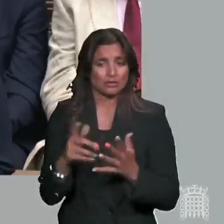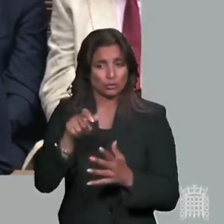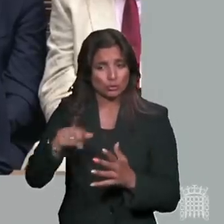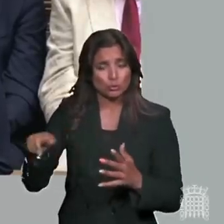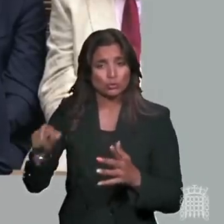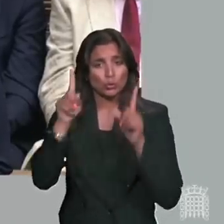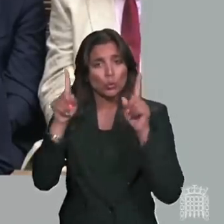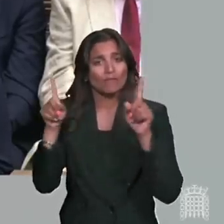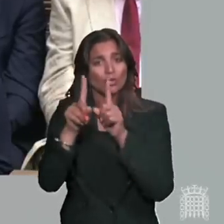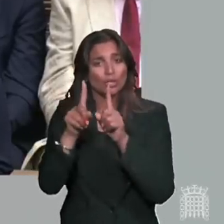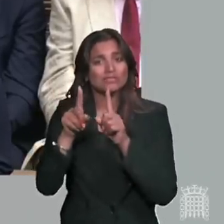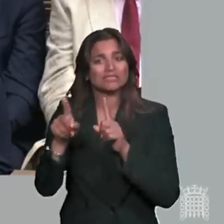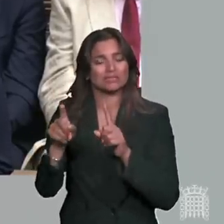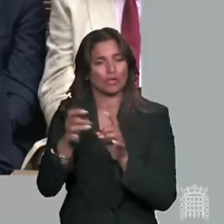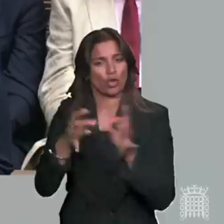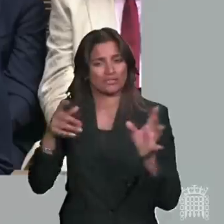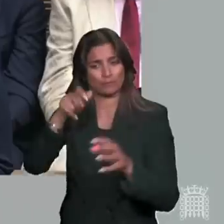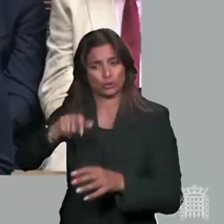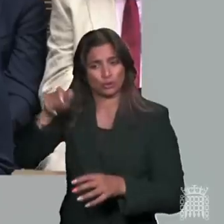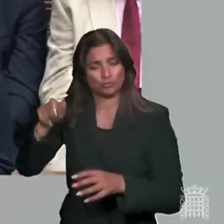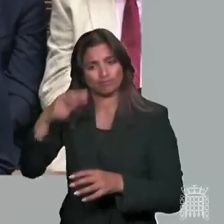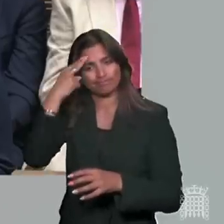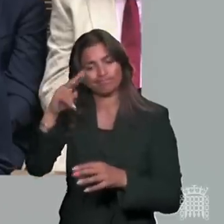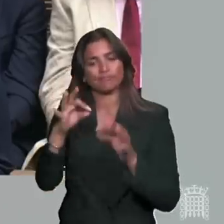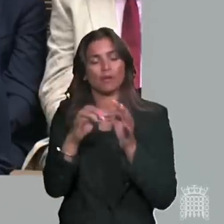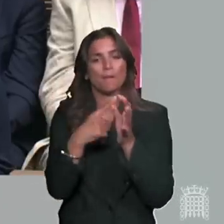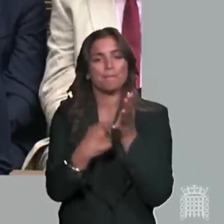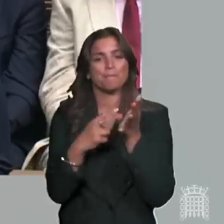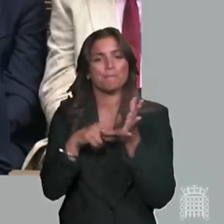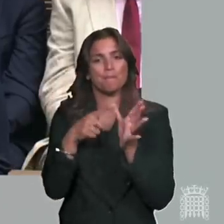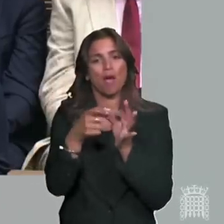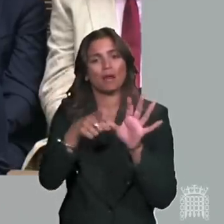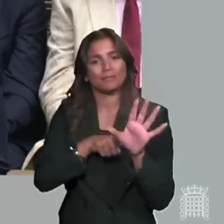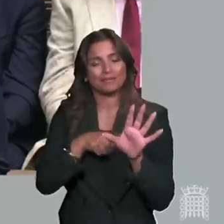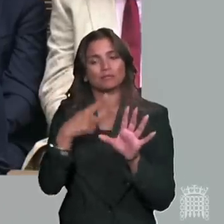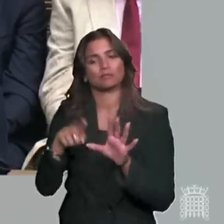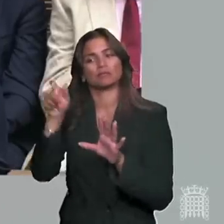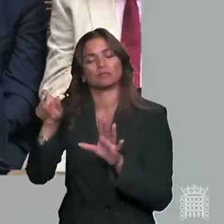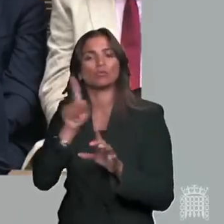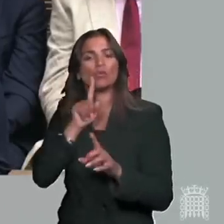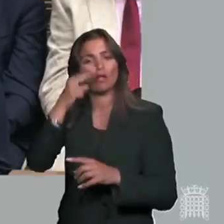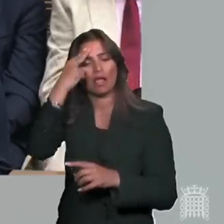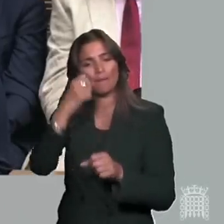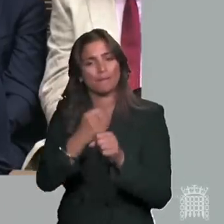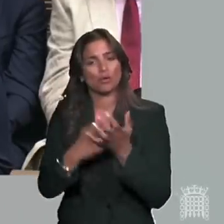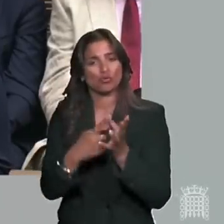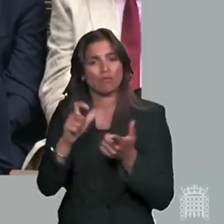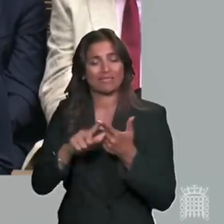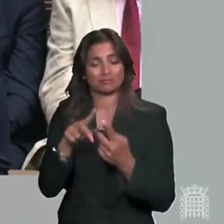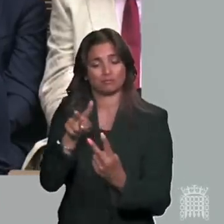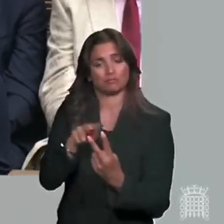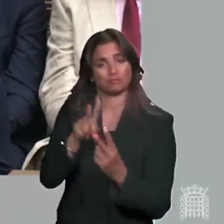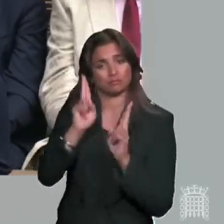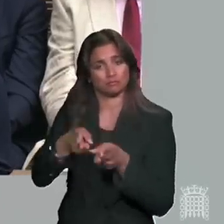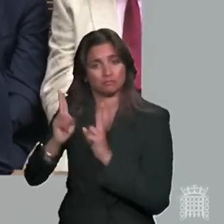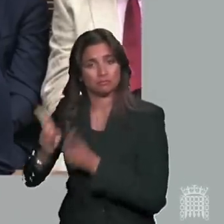students, Barnaby and Grace, whose young lives, so full of potential, have been tragically cut short. As